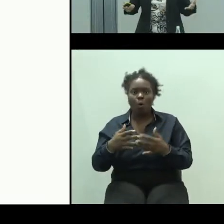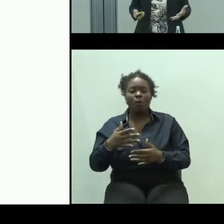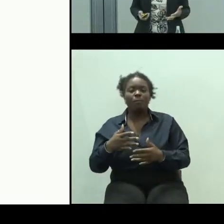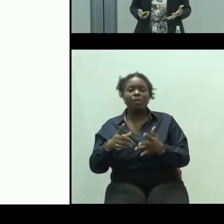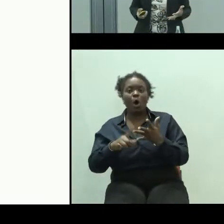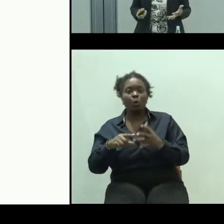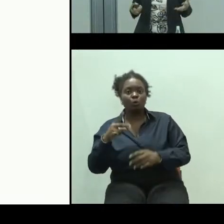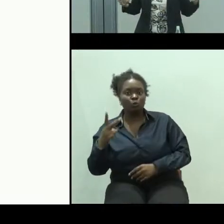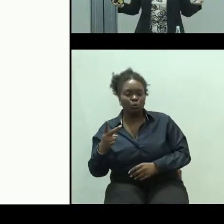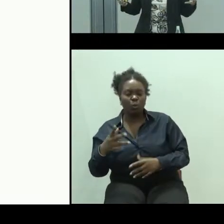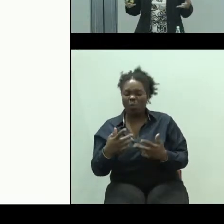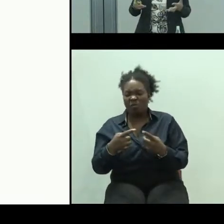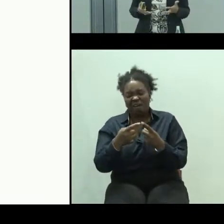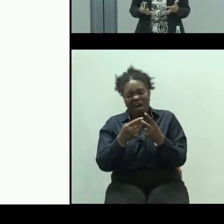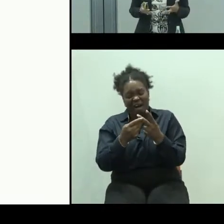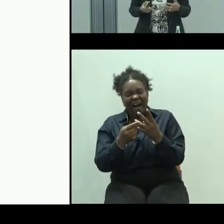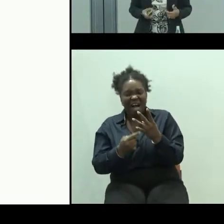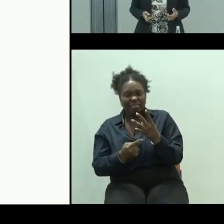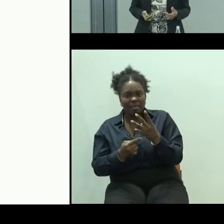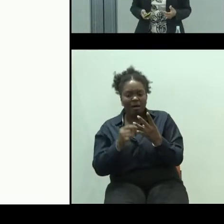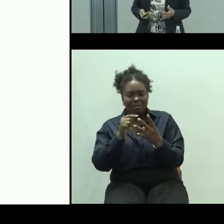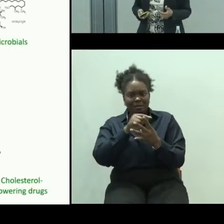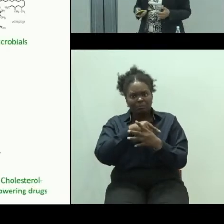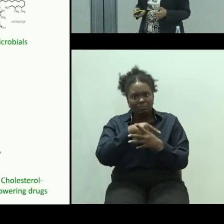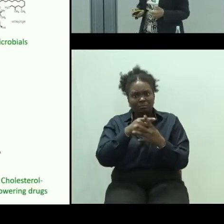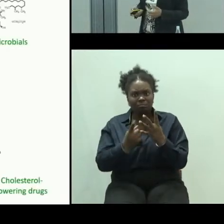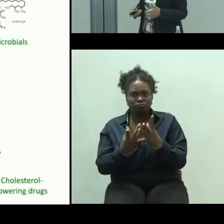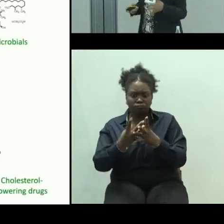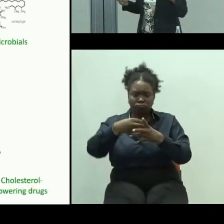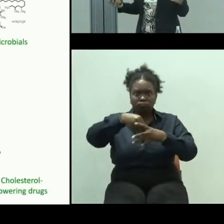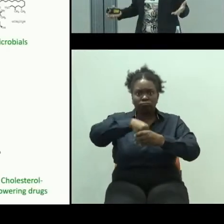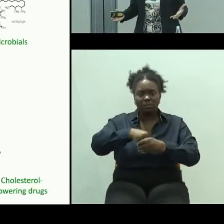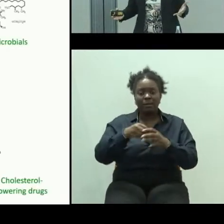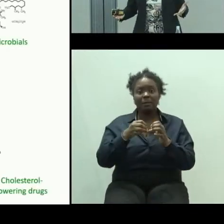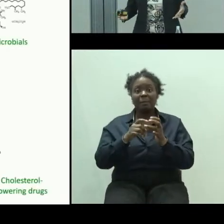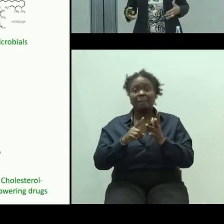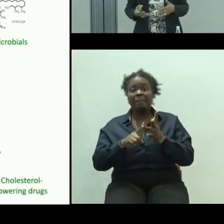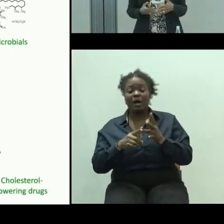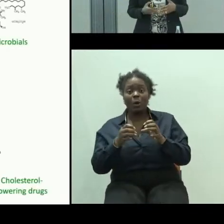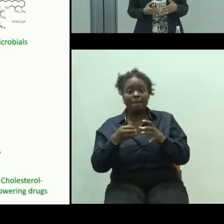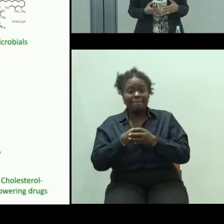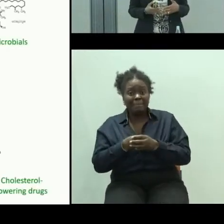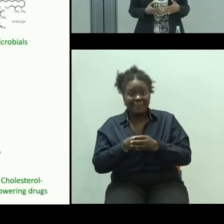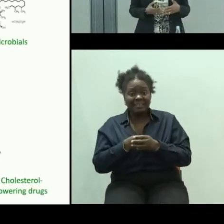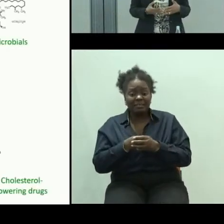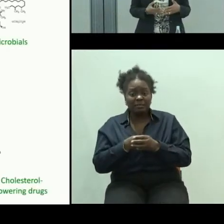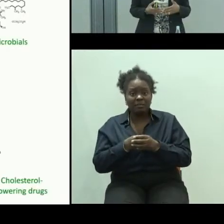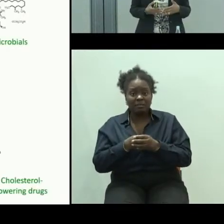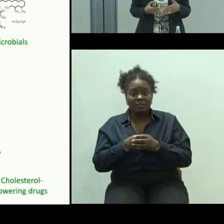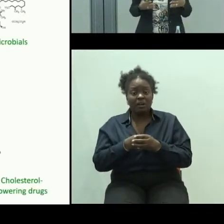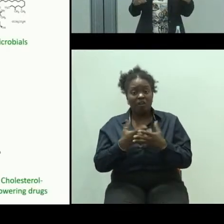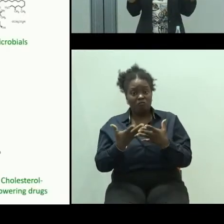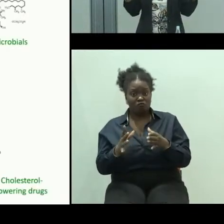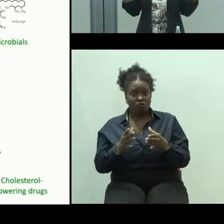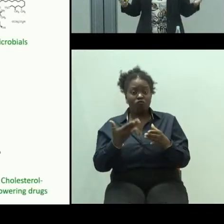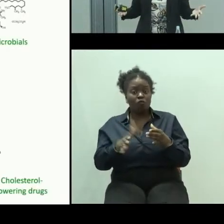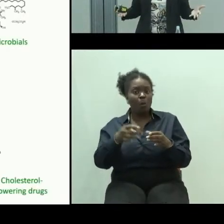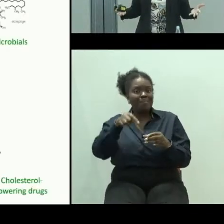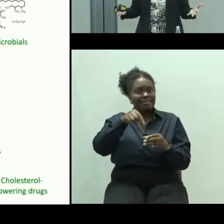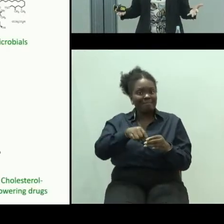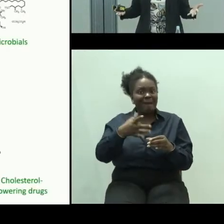and other nutrients, those components that give us biomass. And from that, we have a rich history of producing,